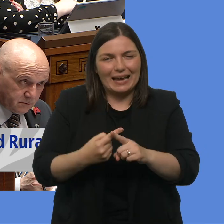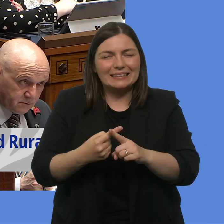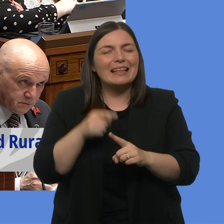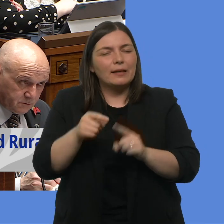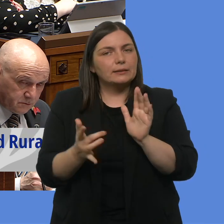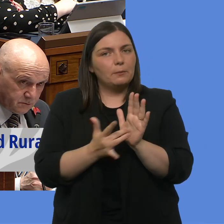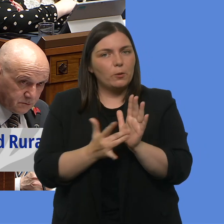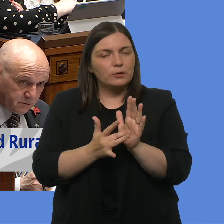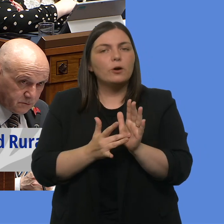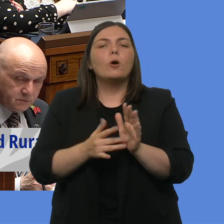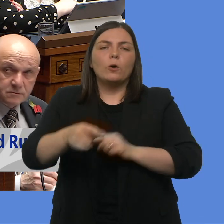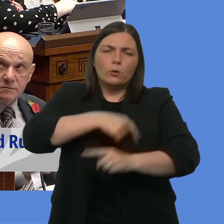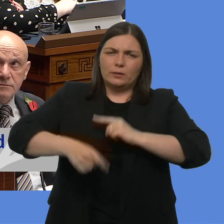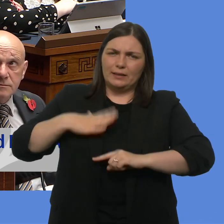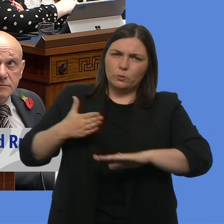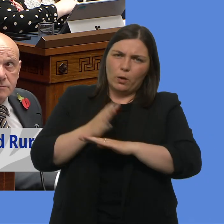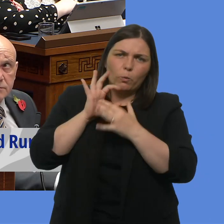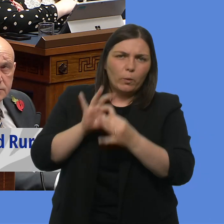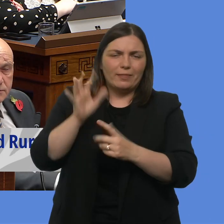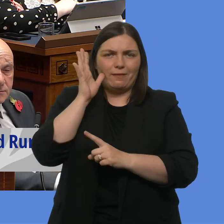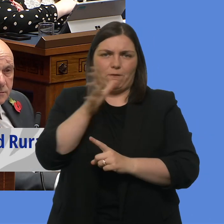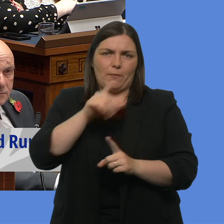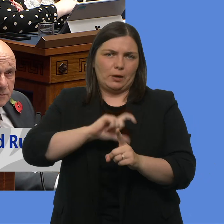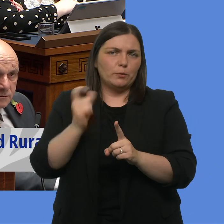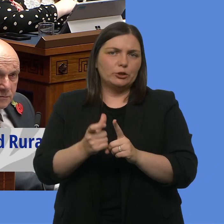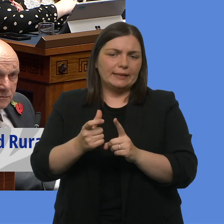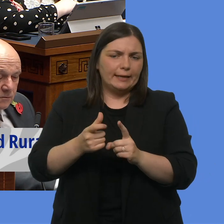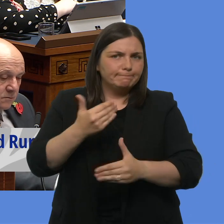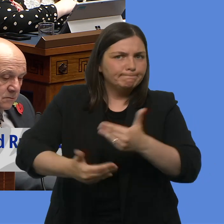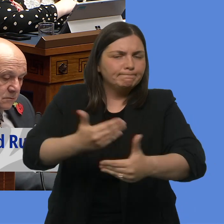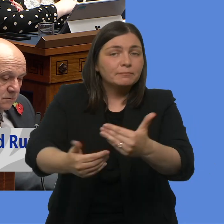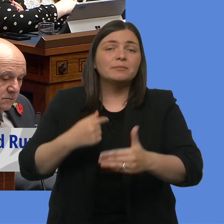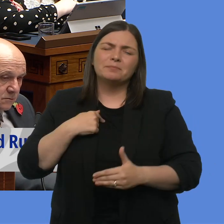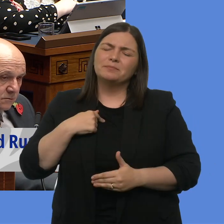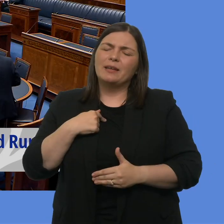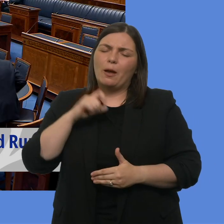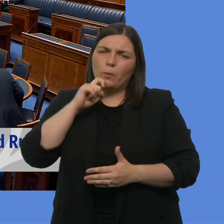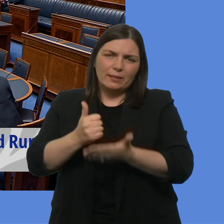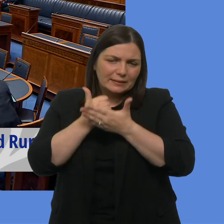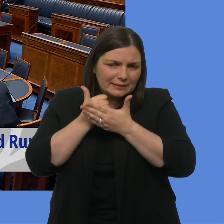them the journey ahead. This is a significant issue. I'll do all I can within the department to assist people around this.